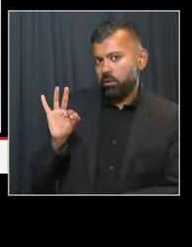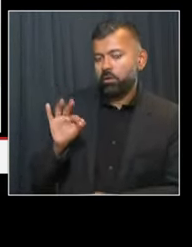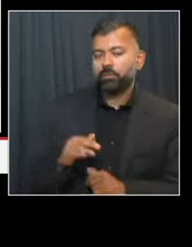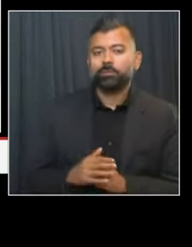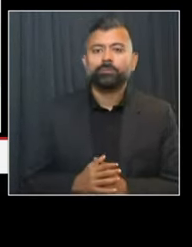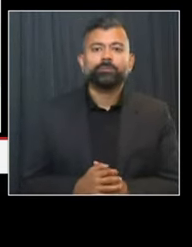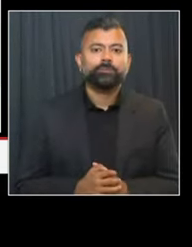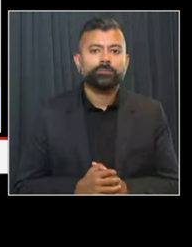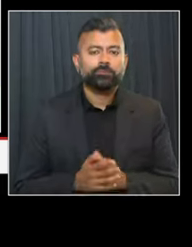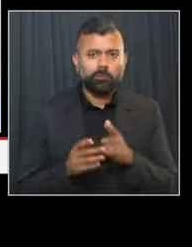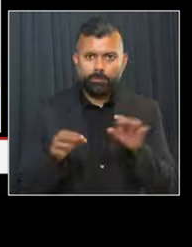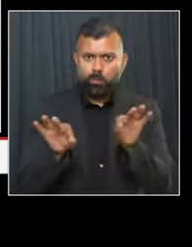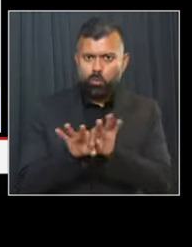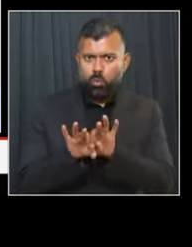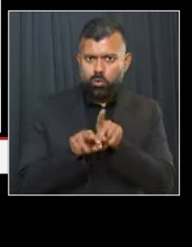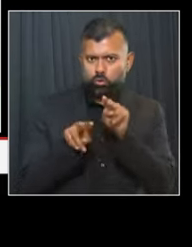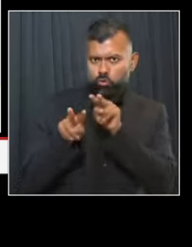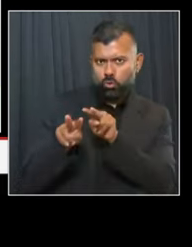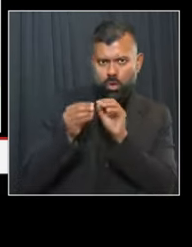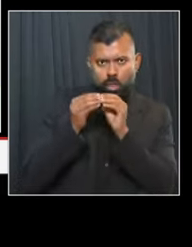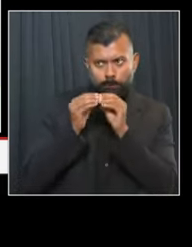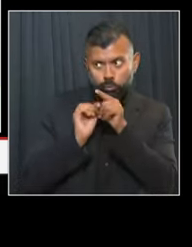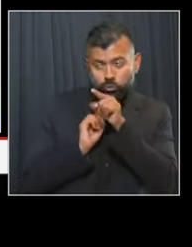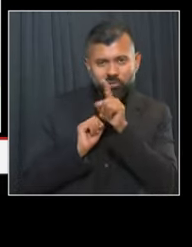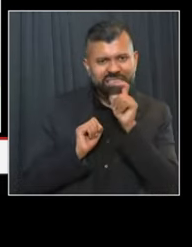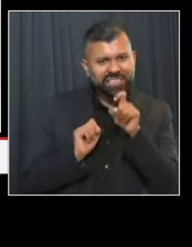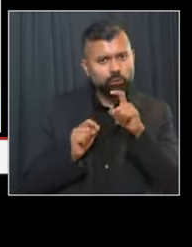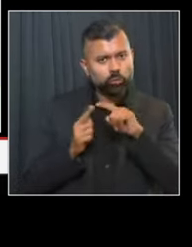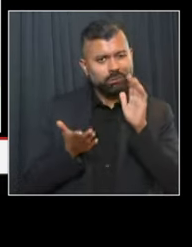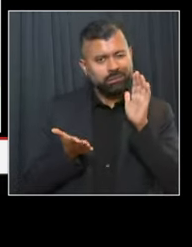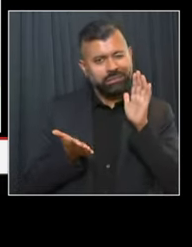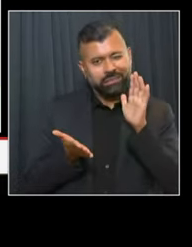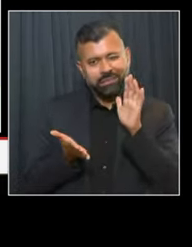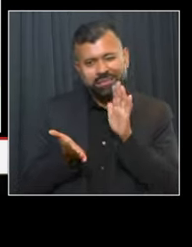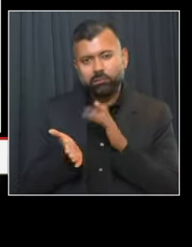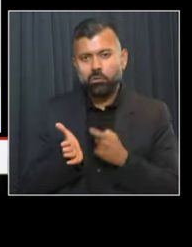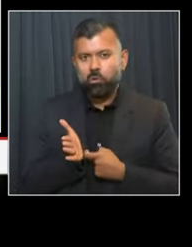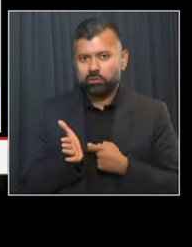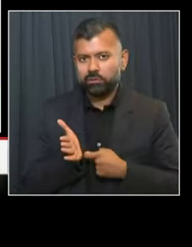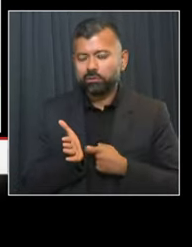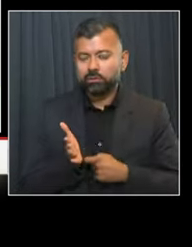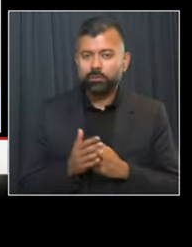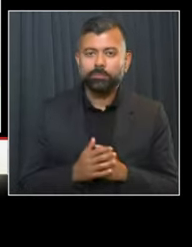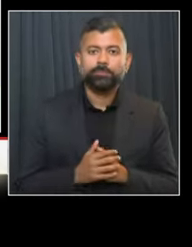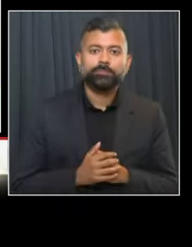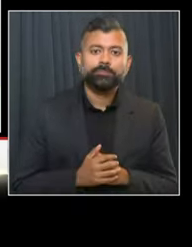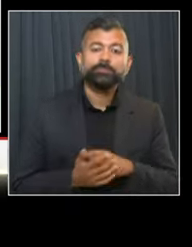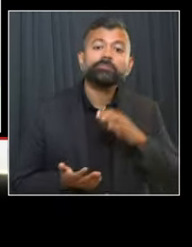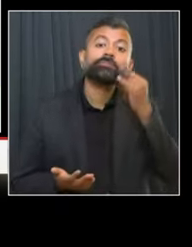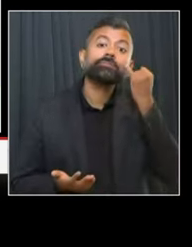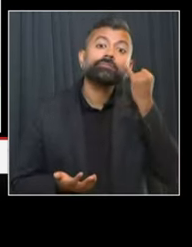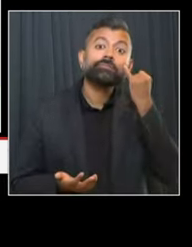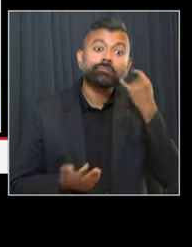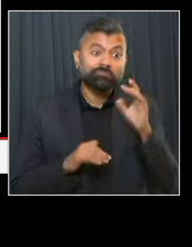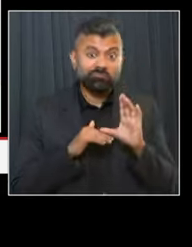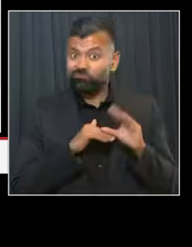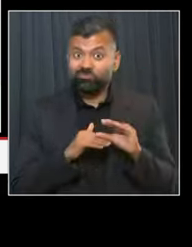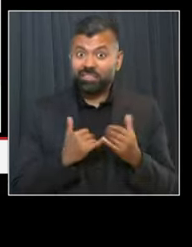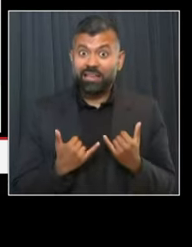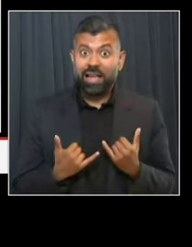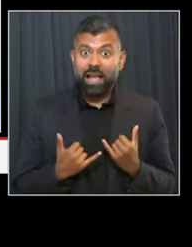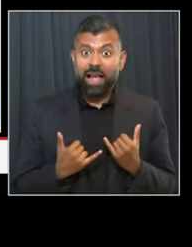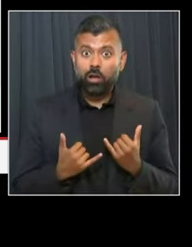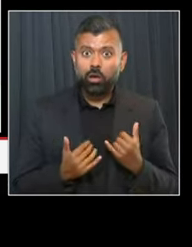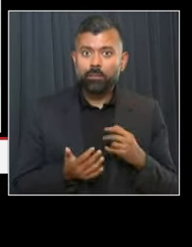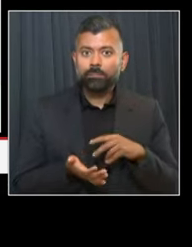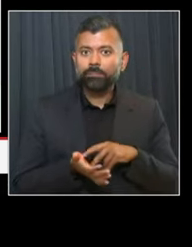cuts will need to take effect. However, we have been able to make sure that programs can live through FY26 while we work on that growth